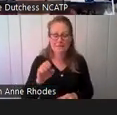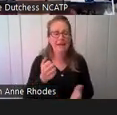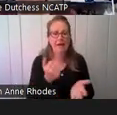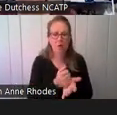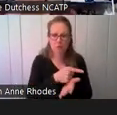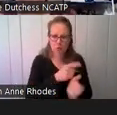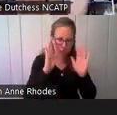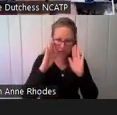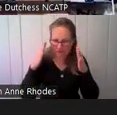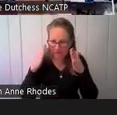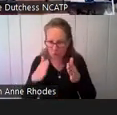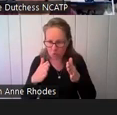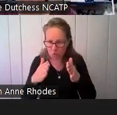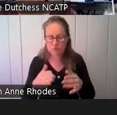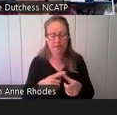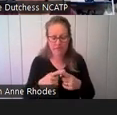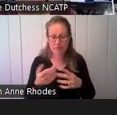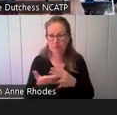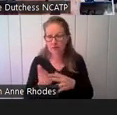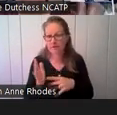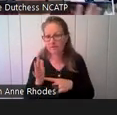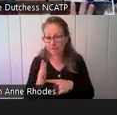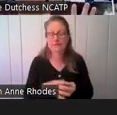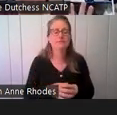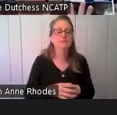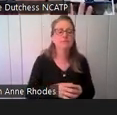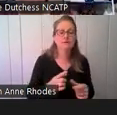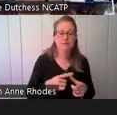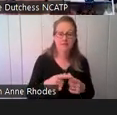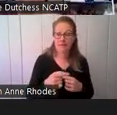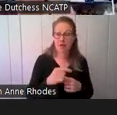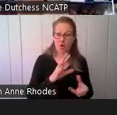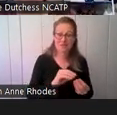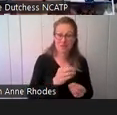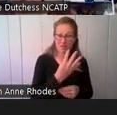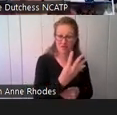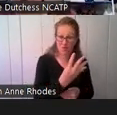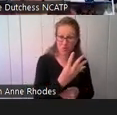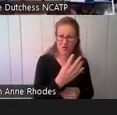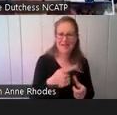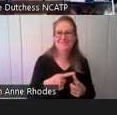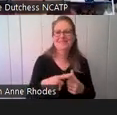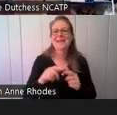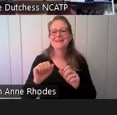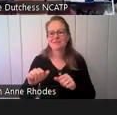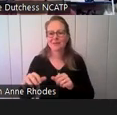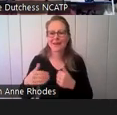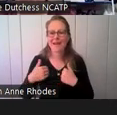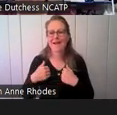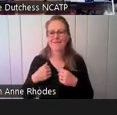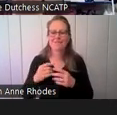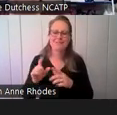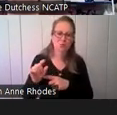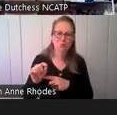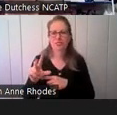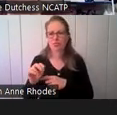take a short break and it's 5 minutes. And then once you've done 4 focus rounds, then you can take a longer break for 20 or